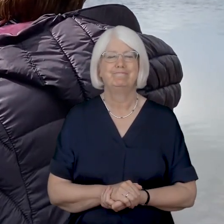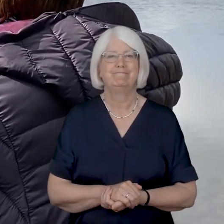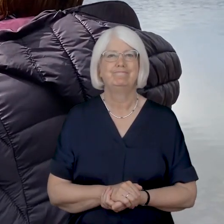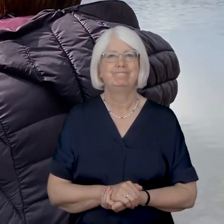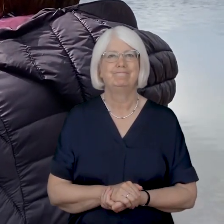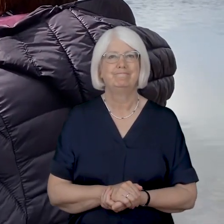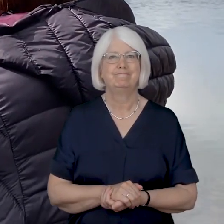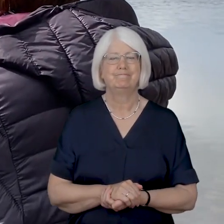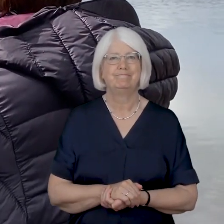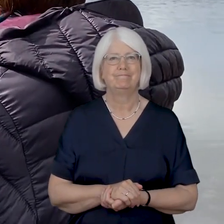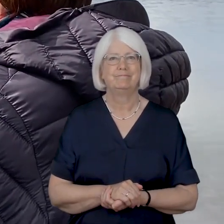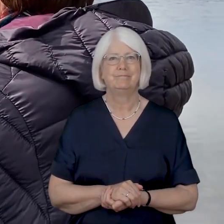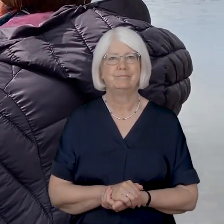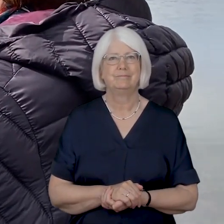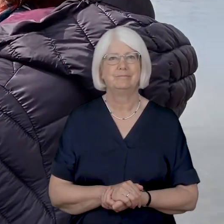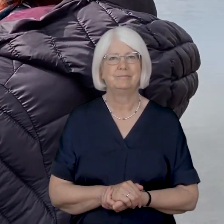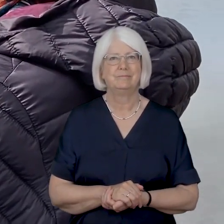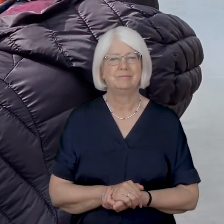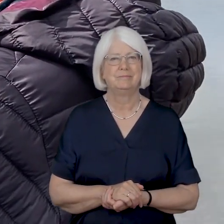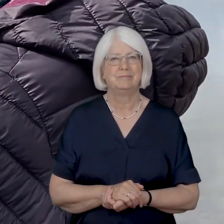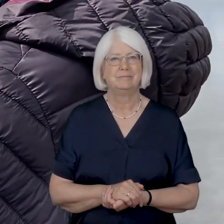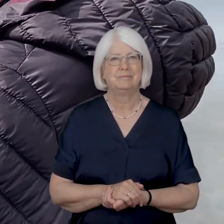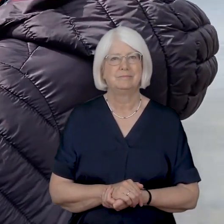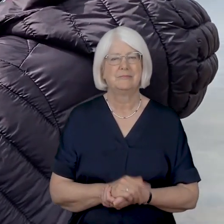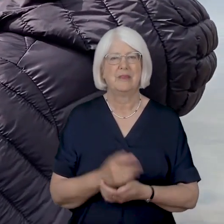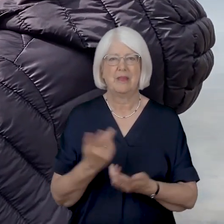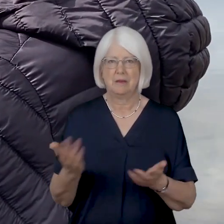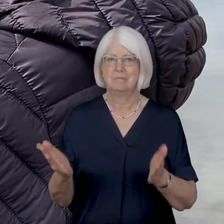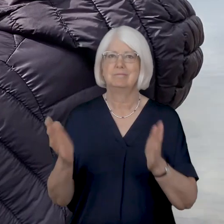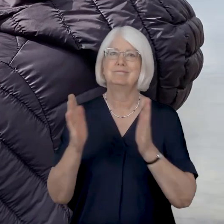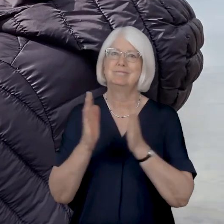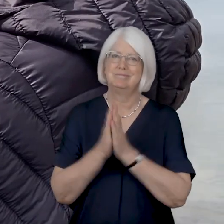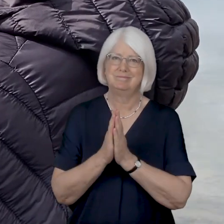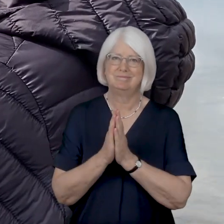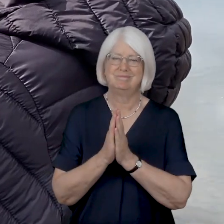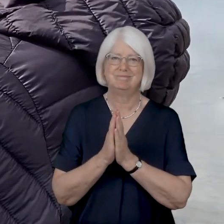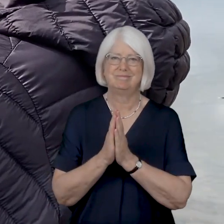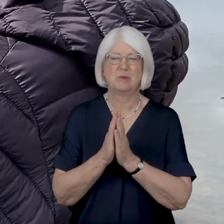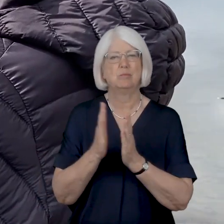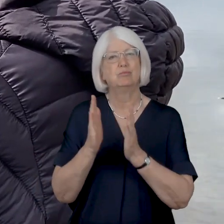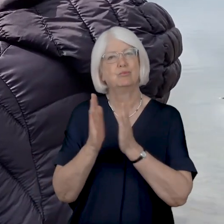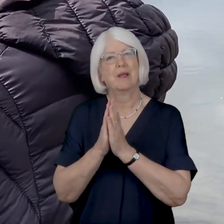And then we bring our hands back into prayer position.